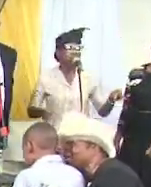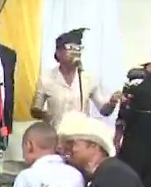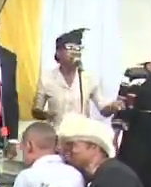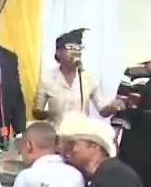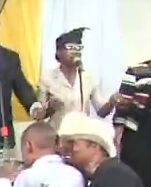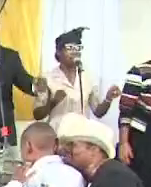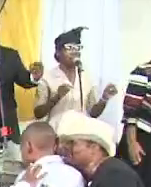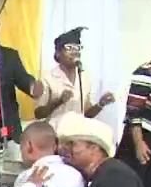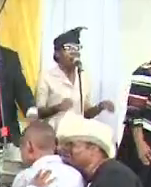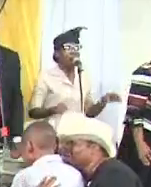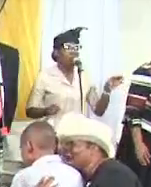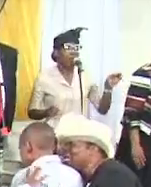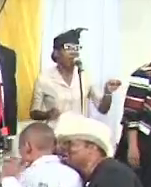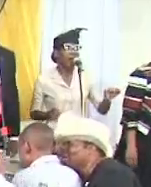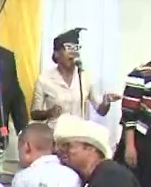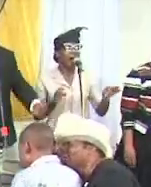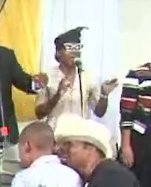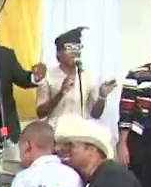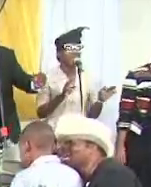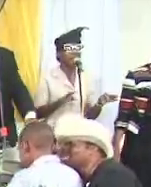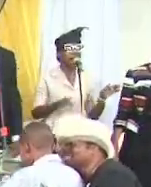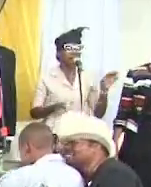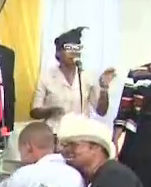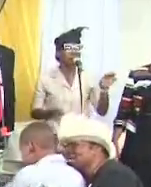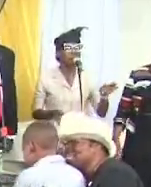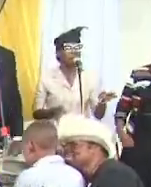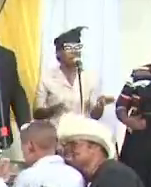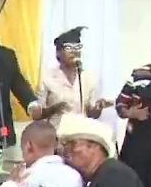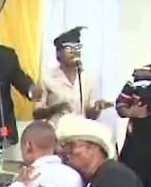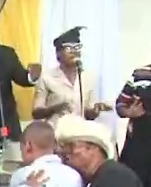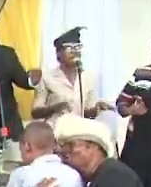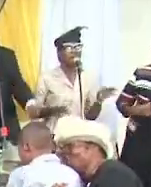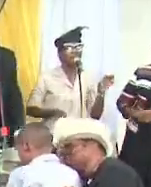Yes. He answers when I get down to